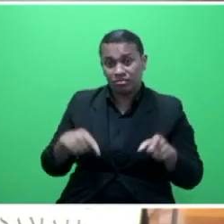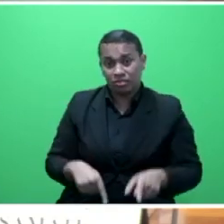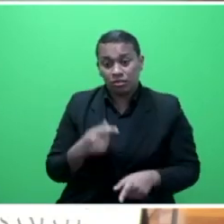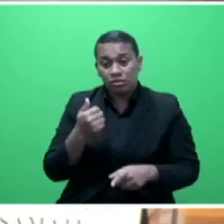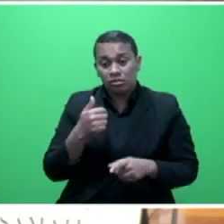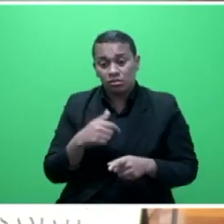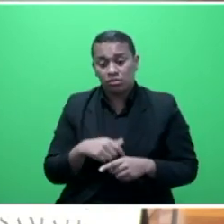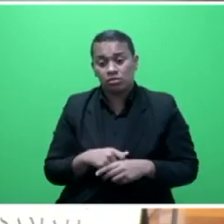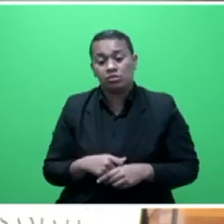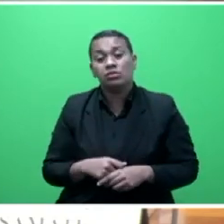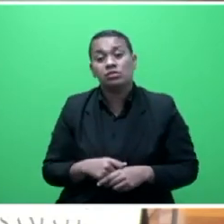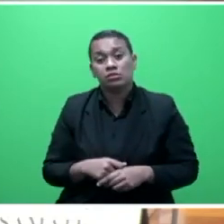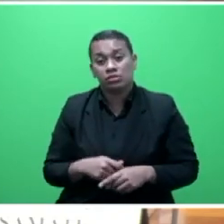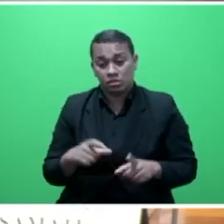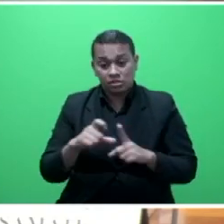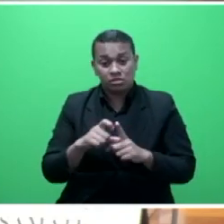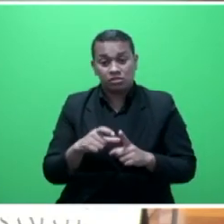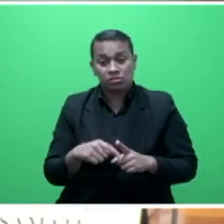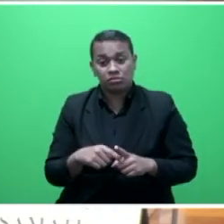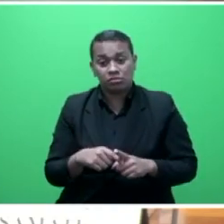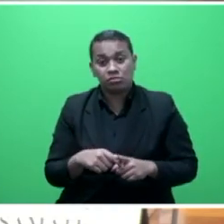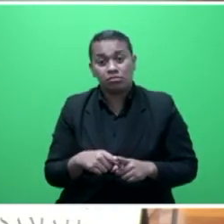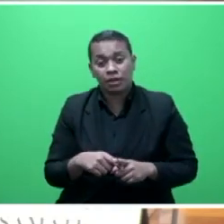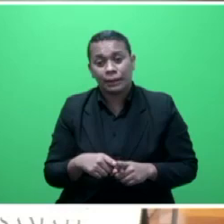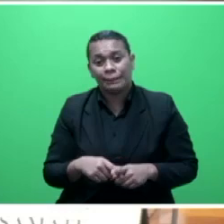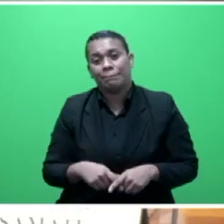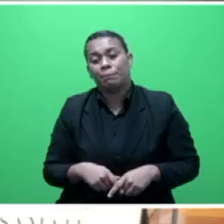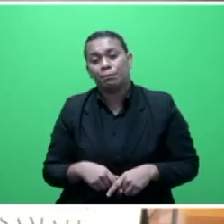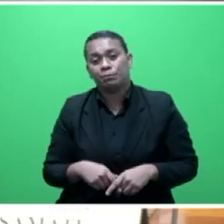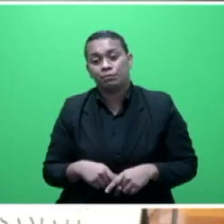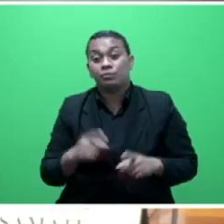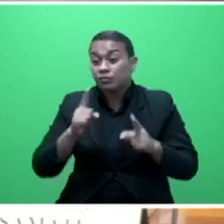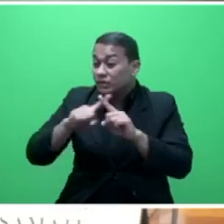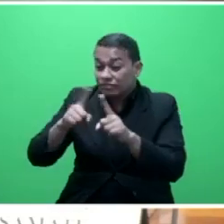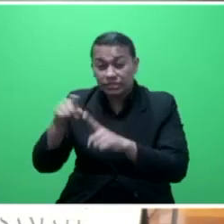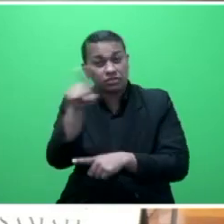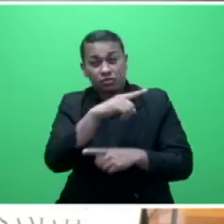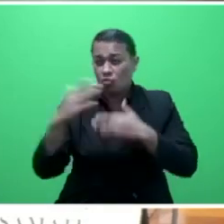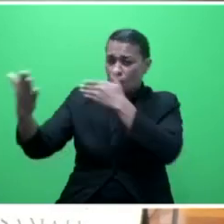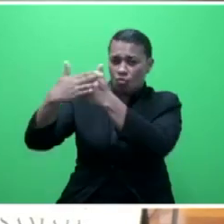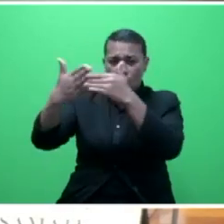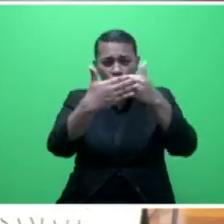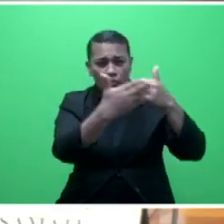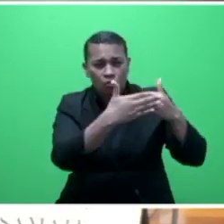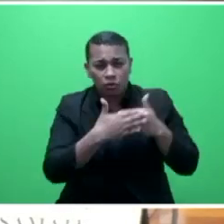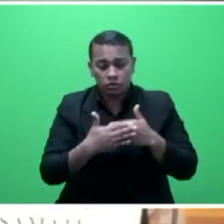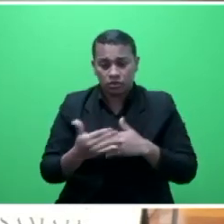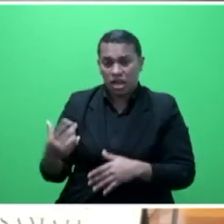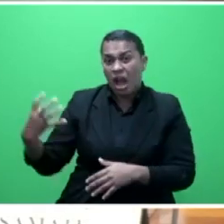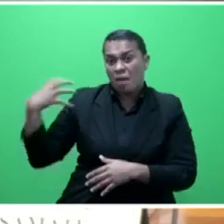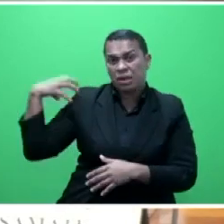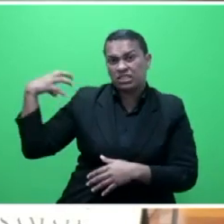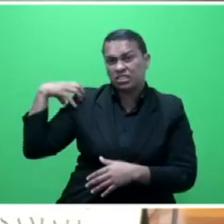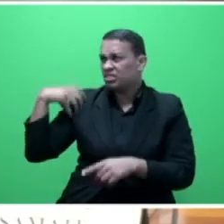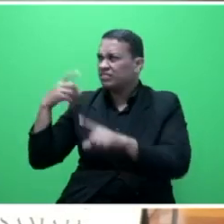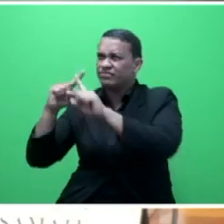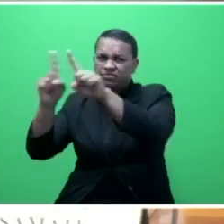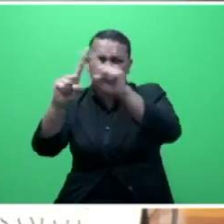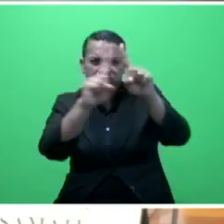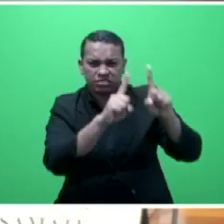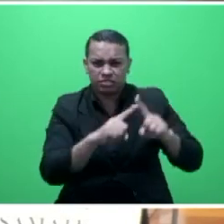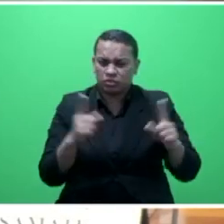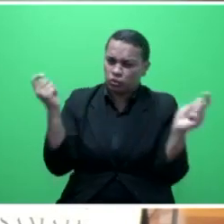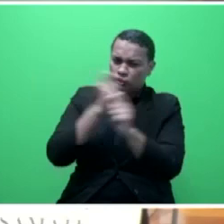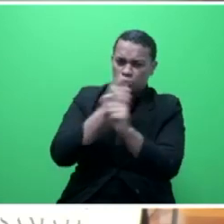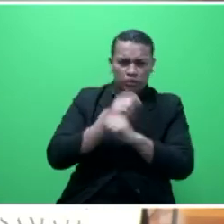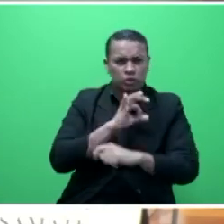Port Moresby, Brussels and Kuala Lumpur will be closed permanently because in a changing trade and investment landscape, they do not